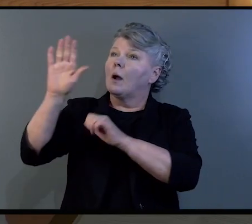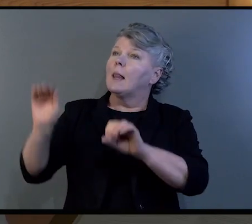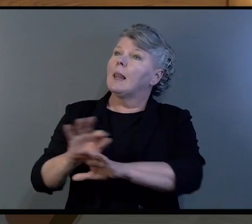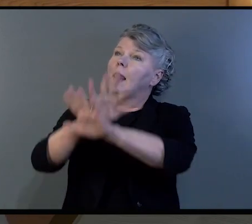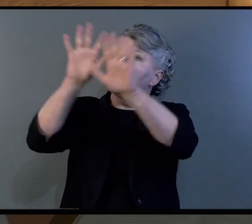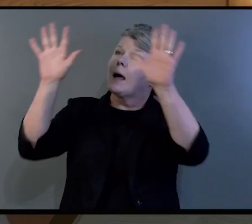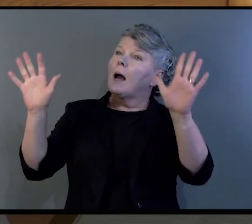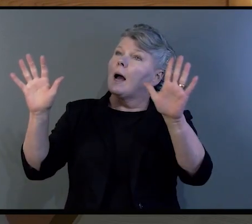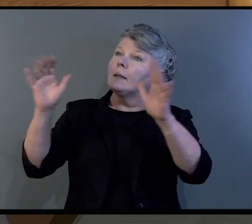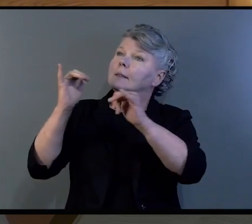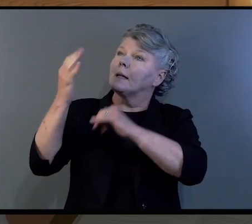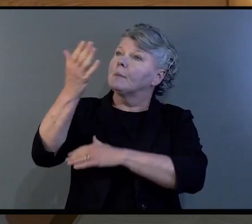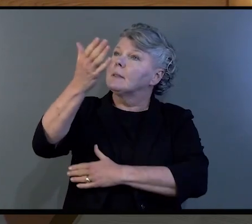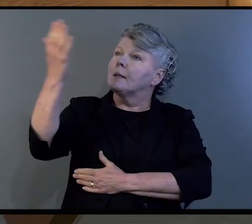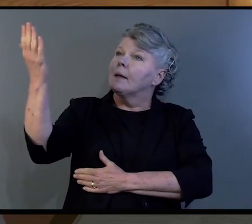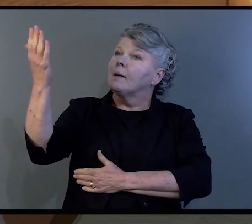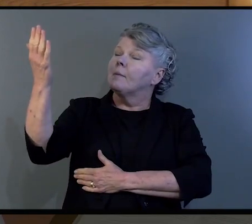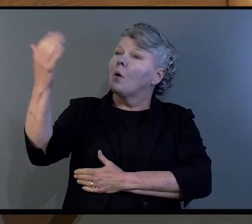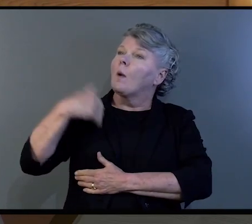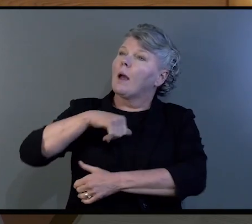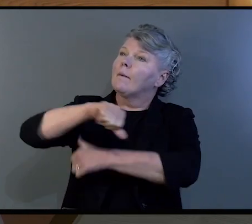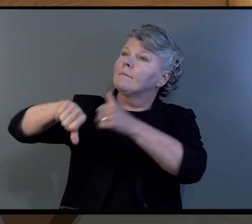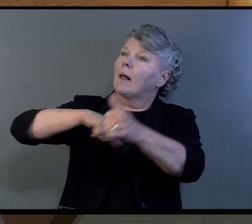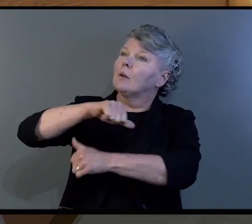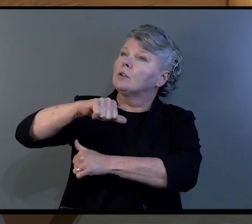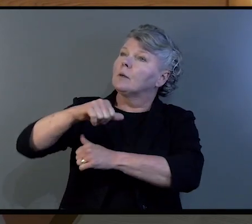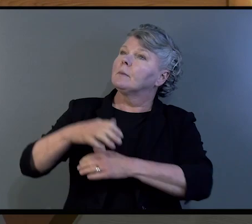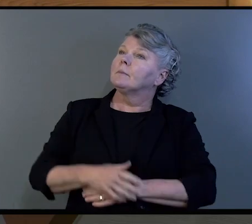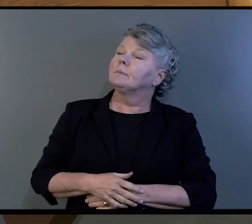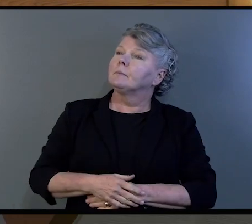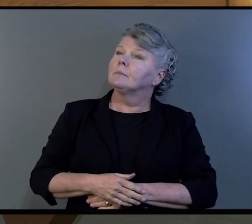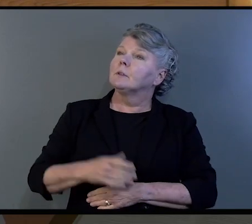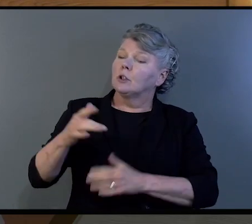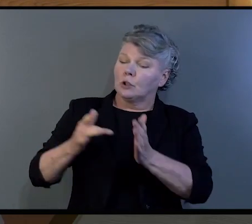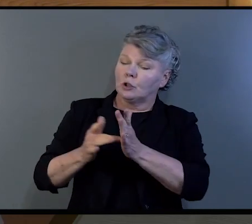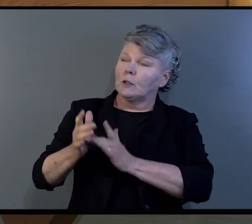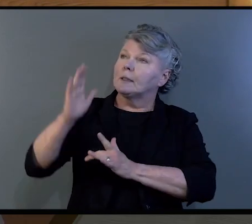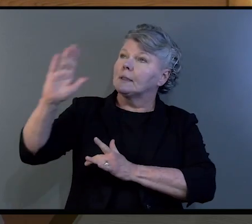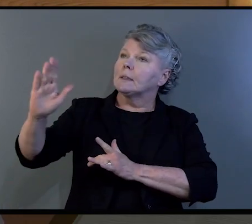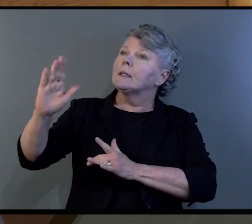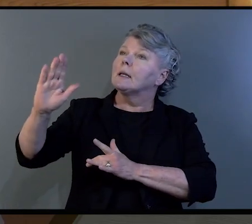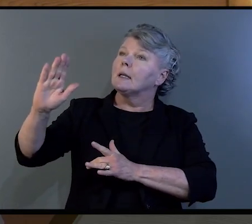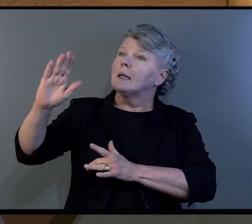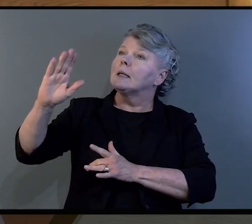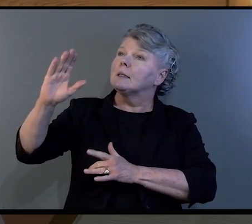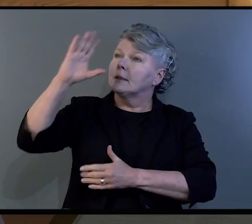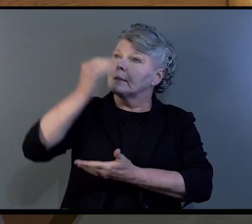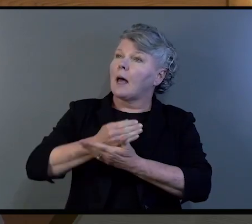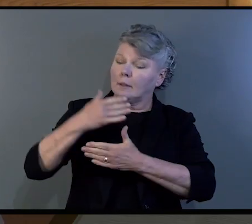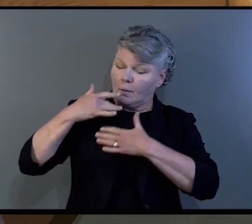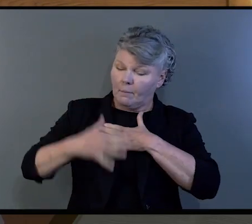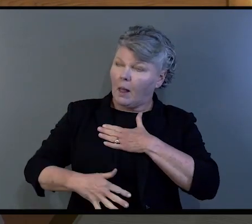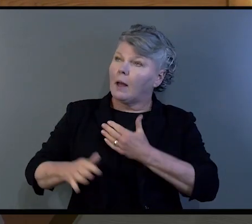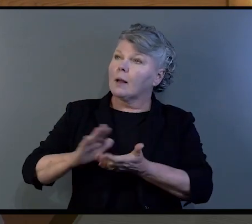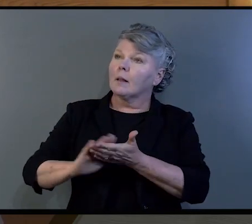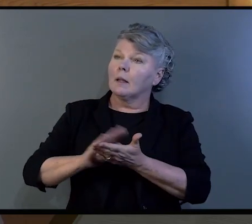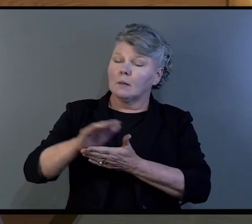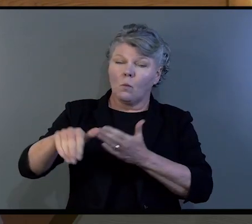is in the light, we have fellowship with one another, and the blood of Jesus his Son cleanses us from all